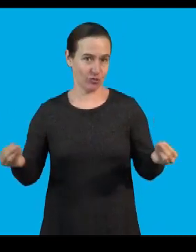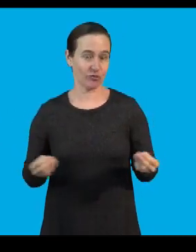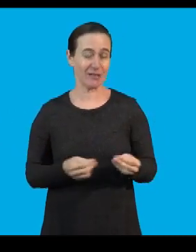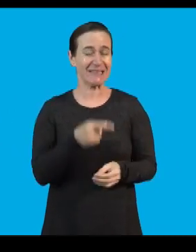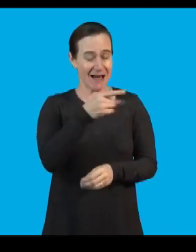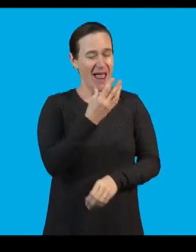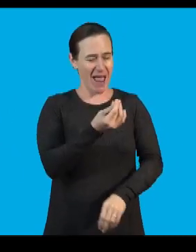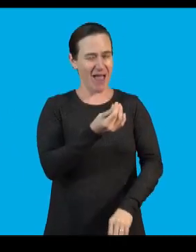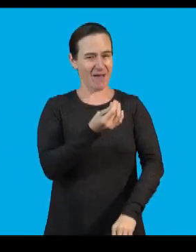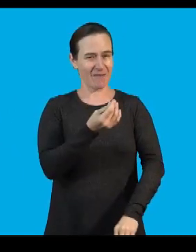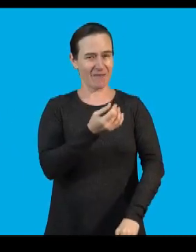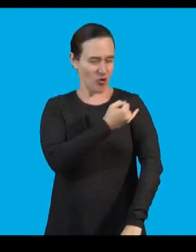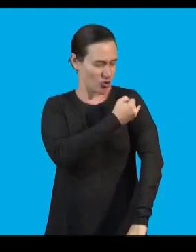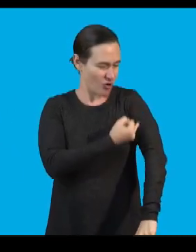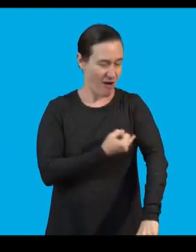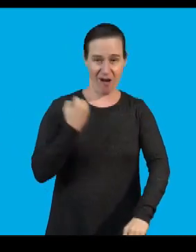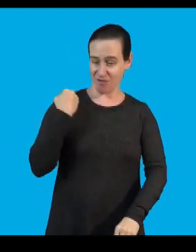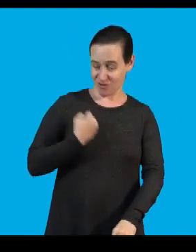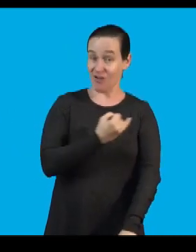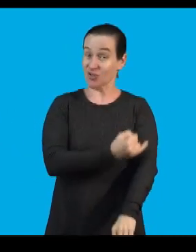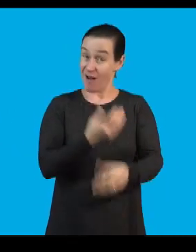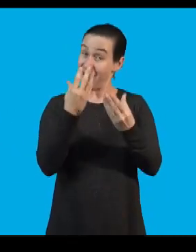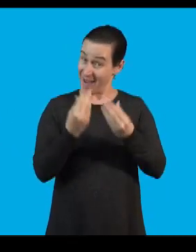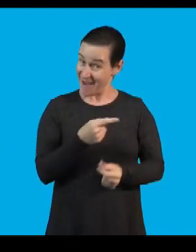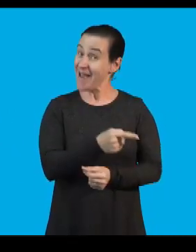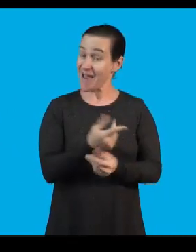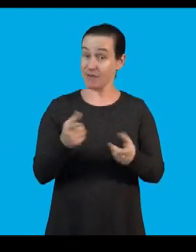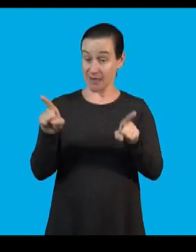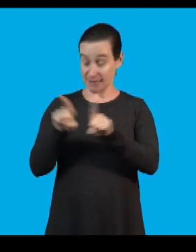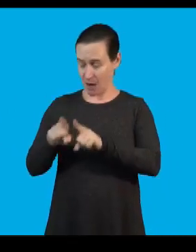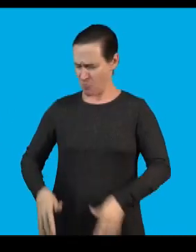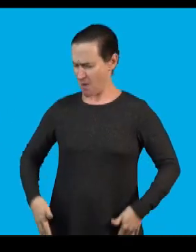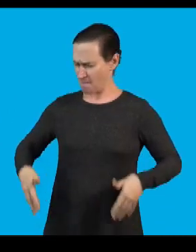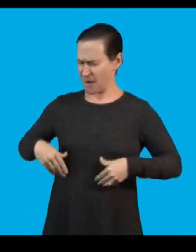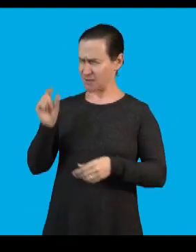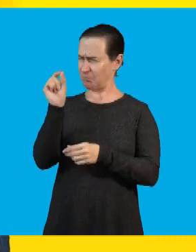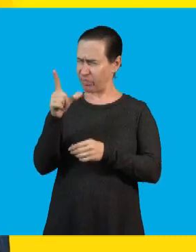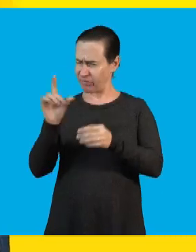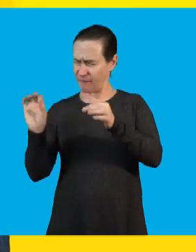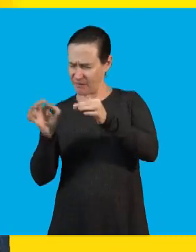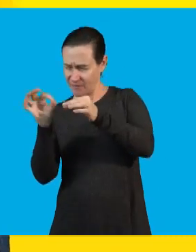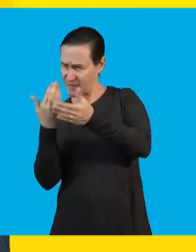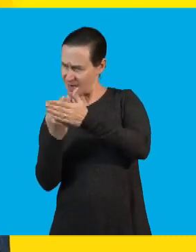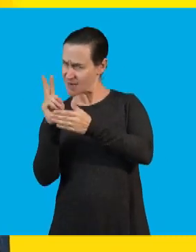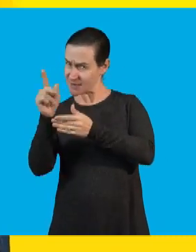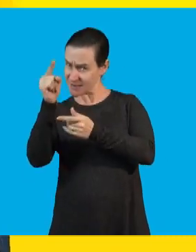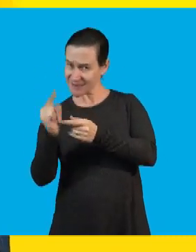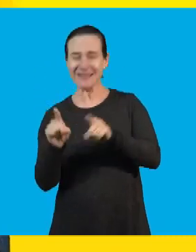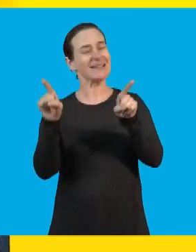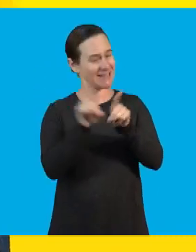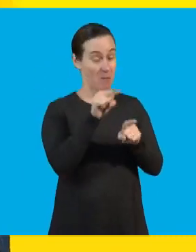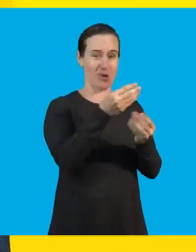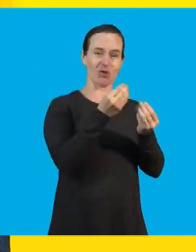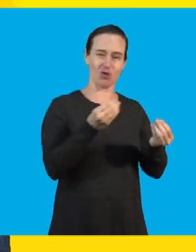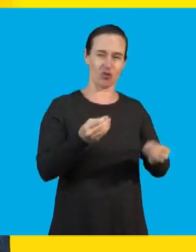environment. Carry scars, all right? So just as that stitch line is still evident on the pants,